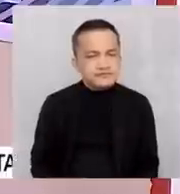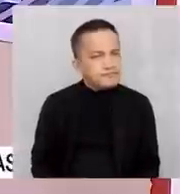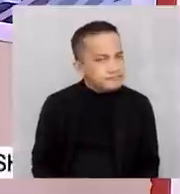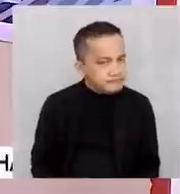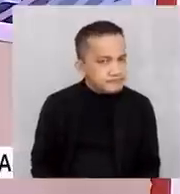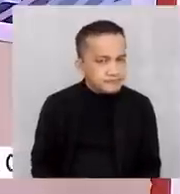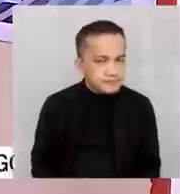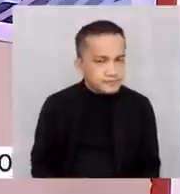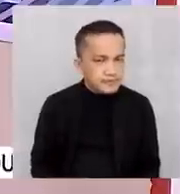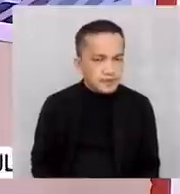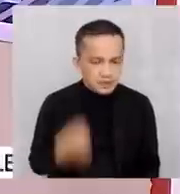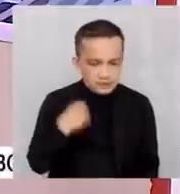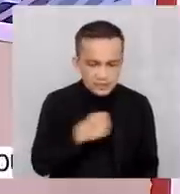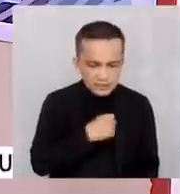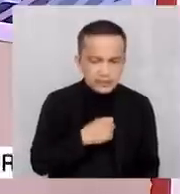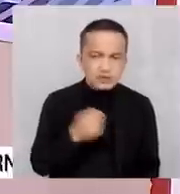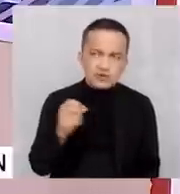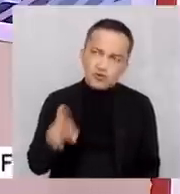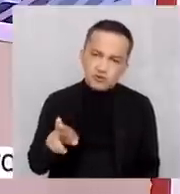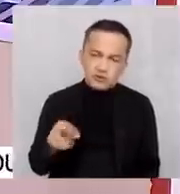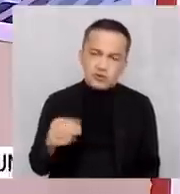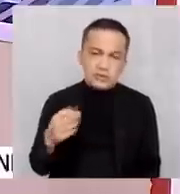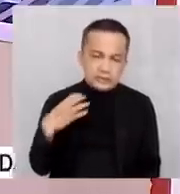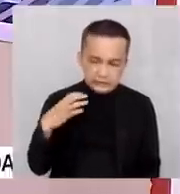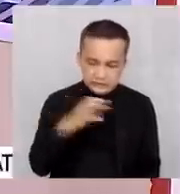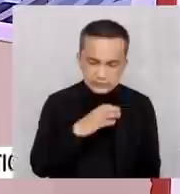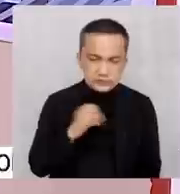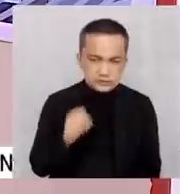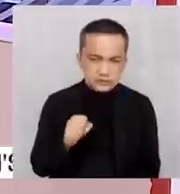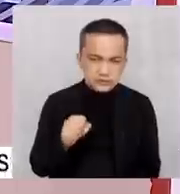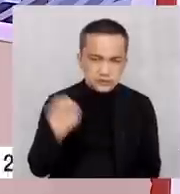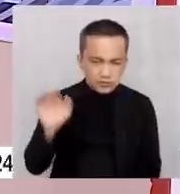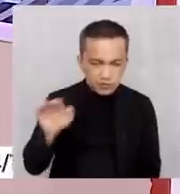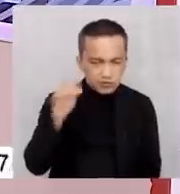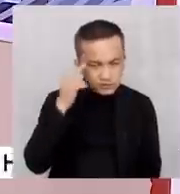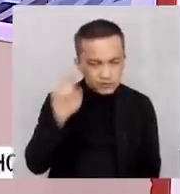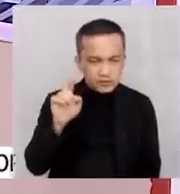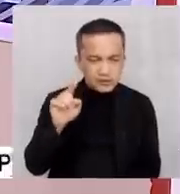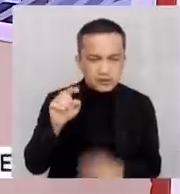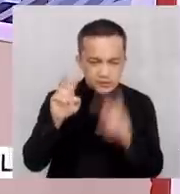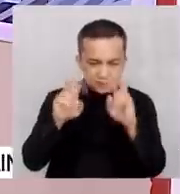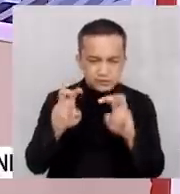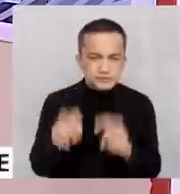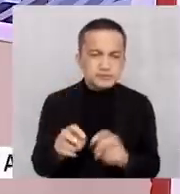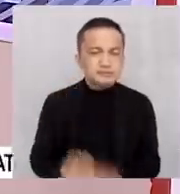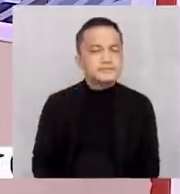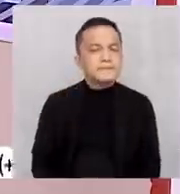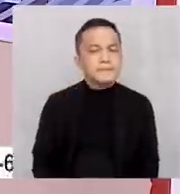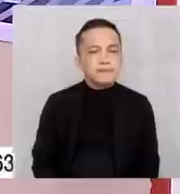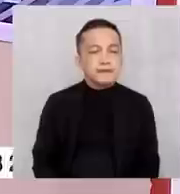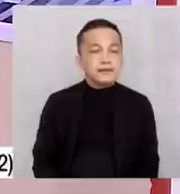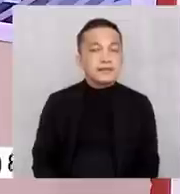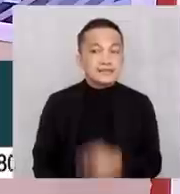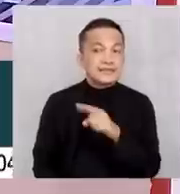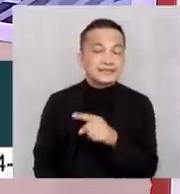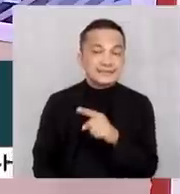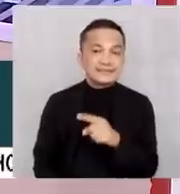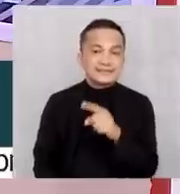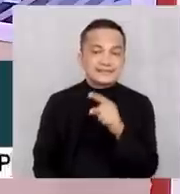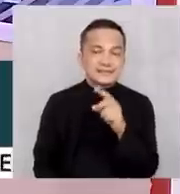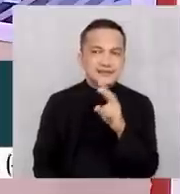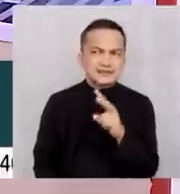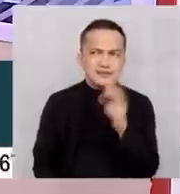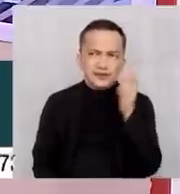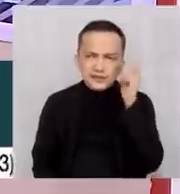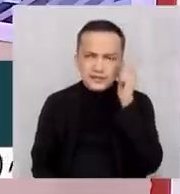the Senate or the House of Representatives will call for an investigation into that launch that was heard around